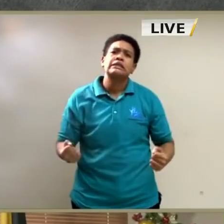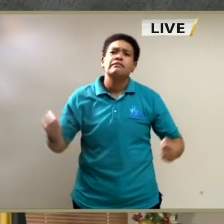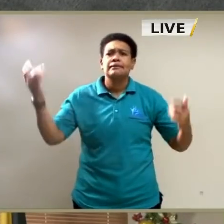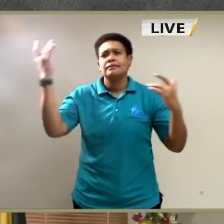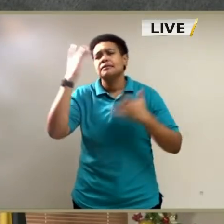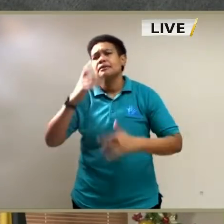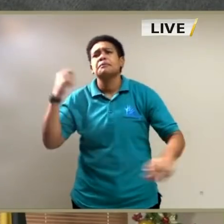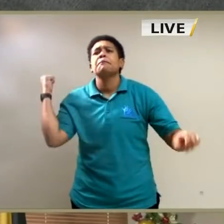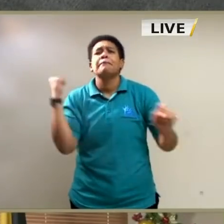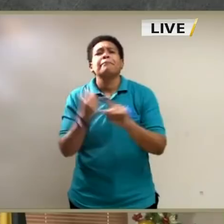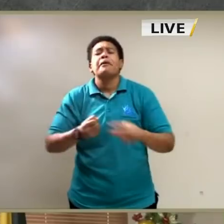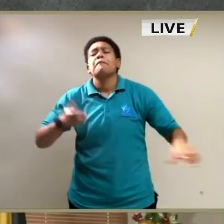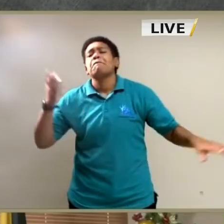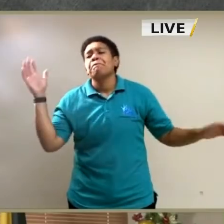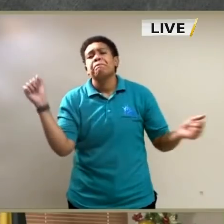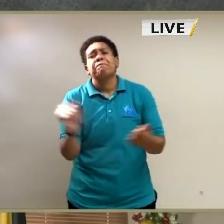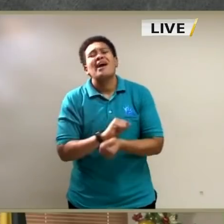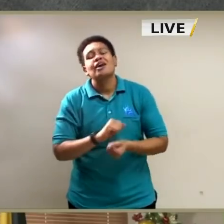Omicron.